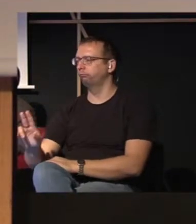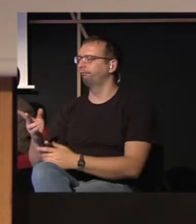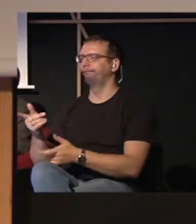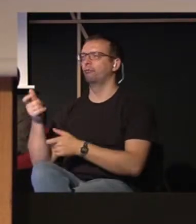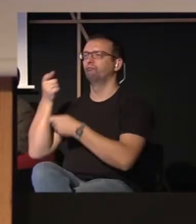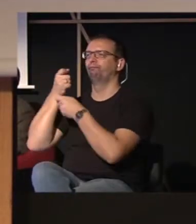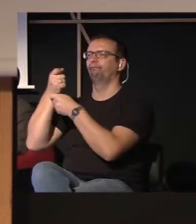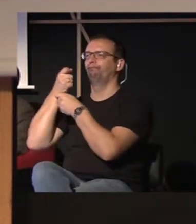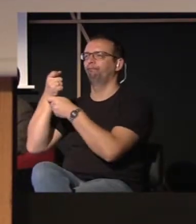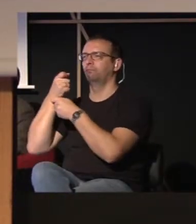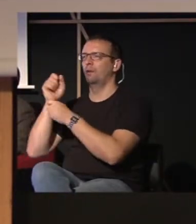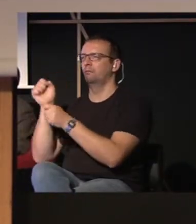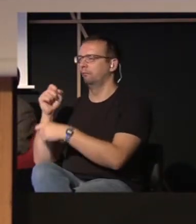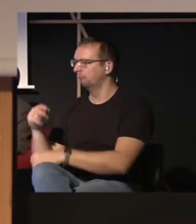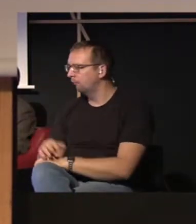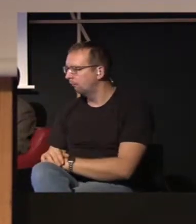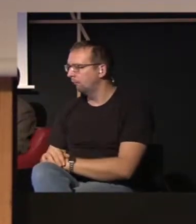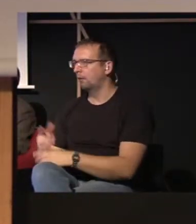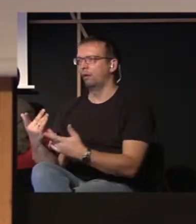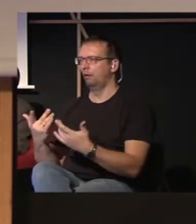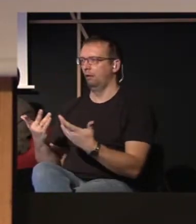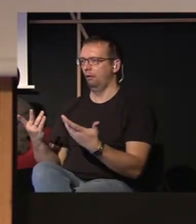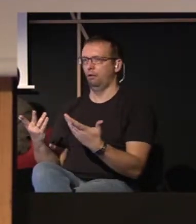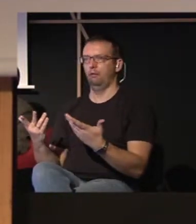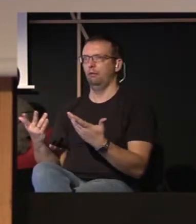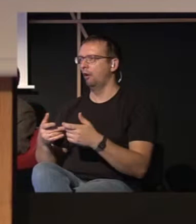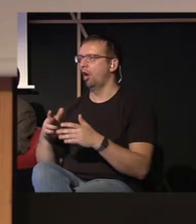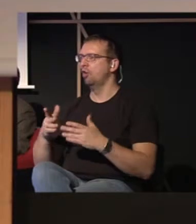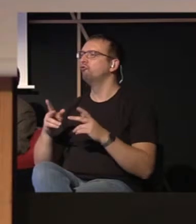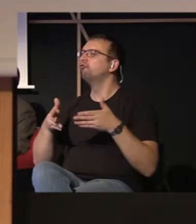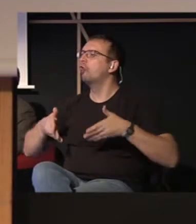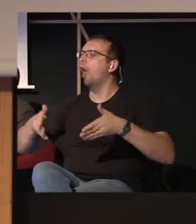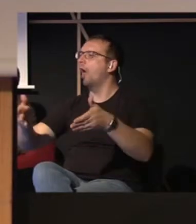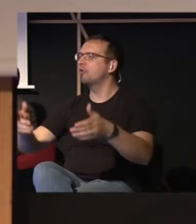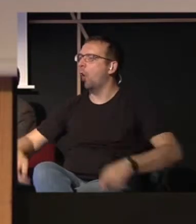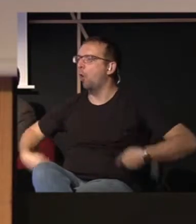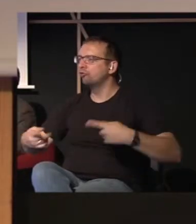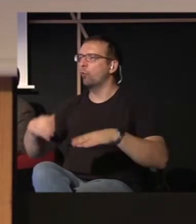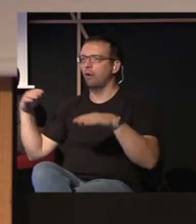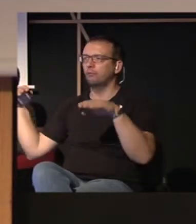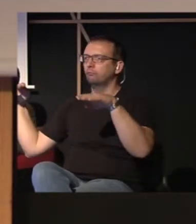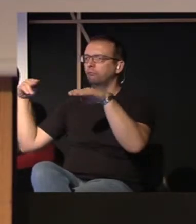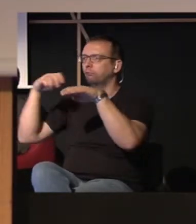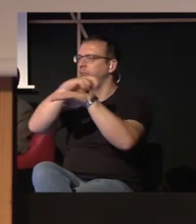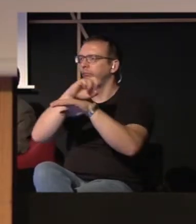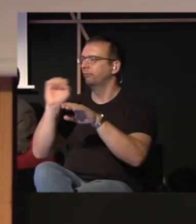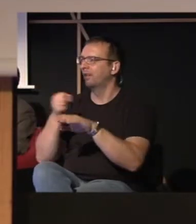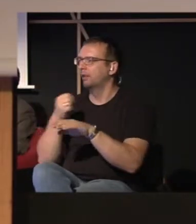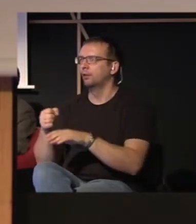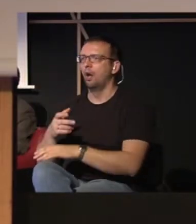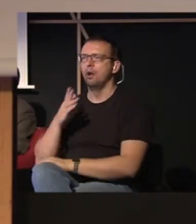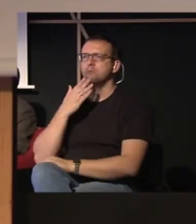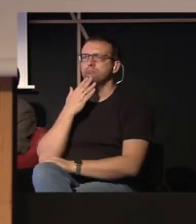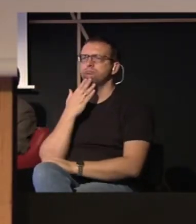via Skype, via email, via phone. So it's been massive, and also given